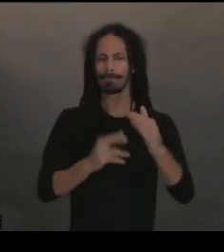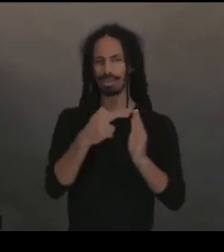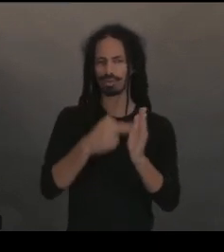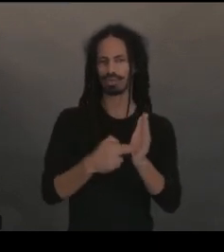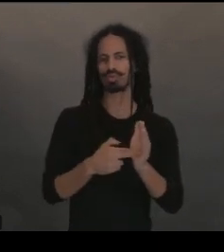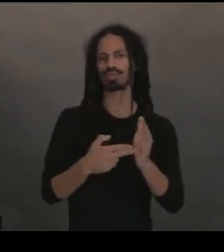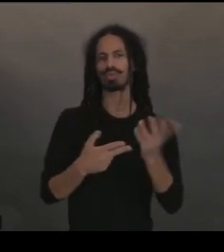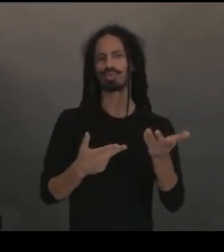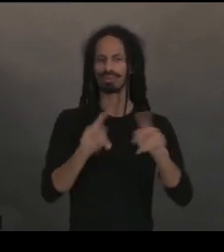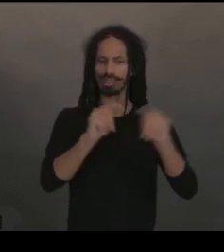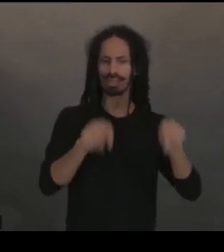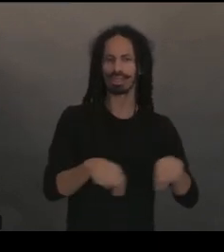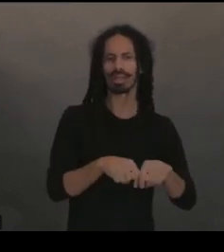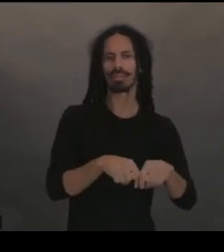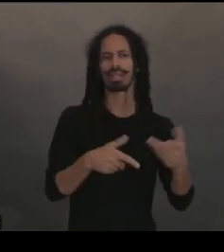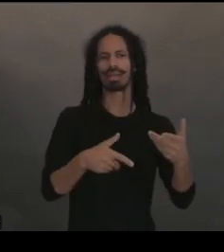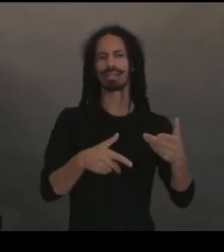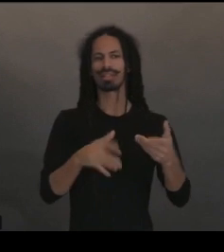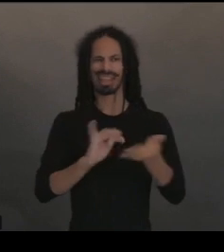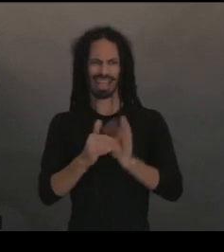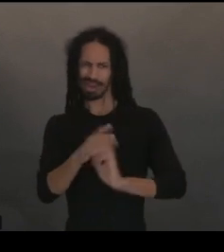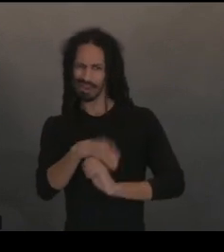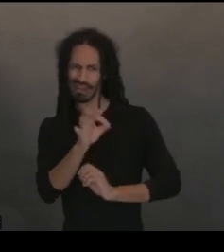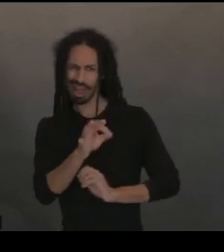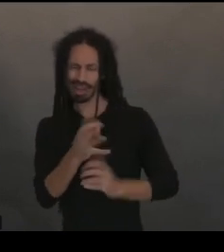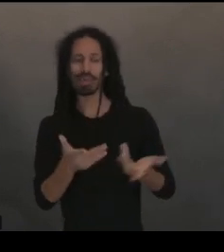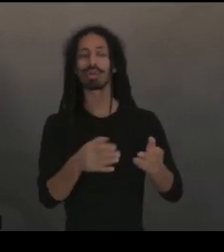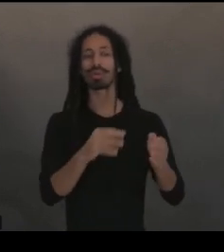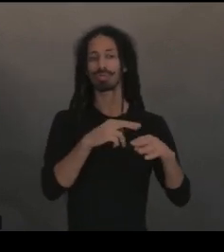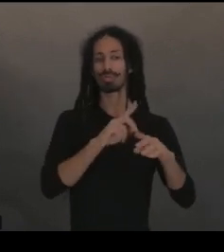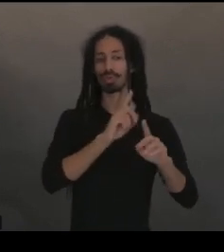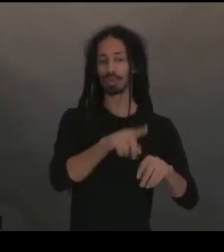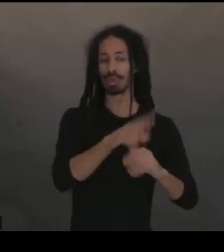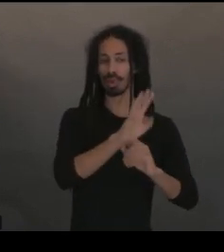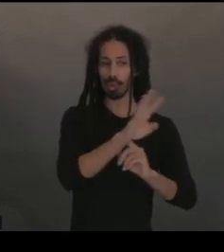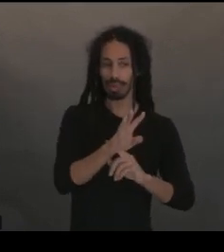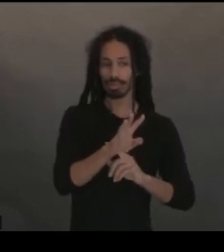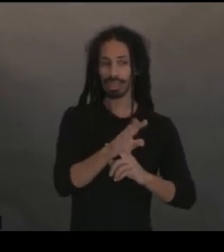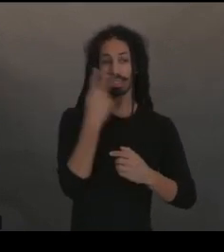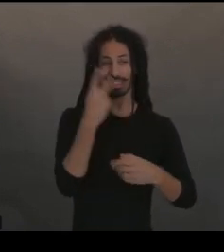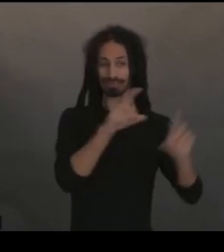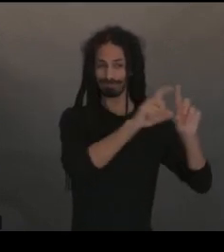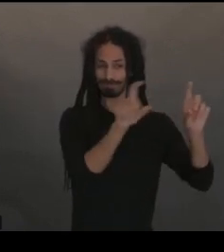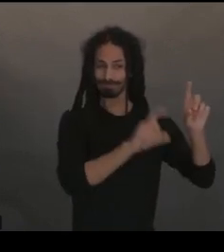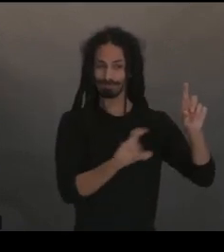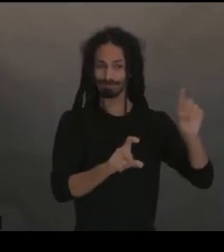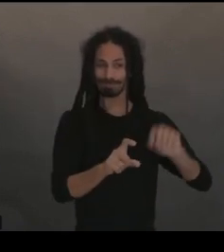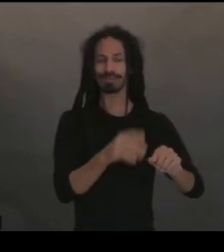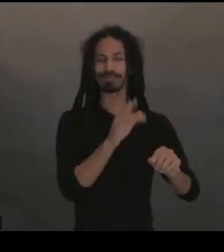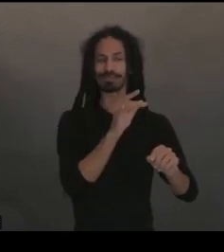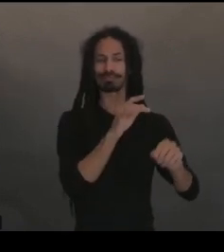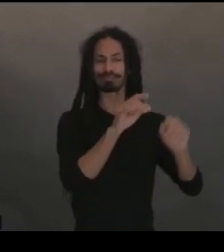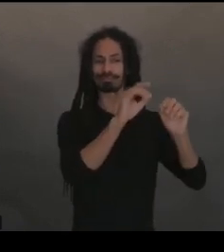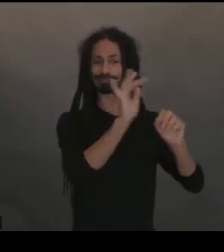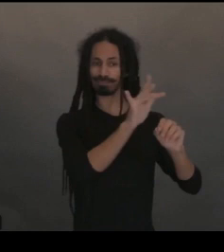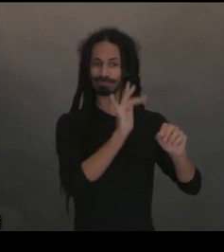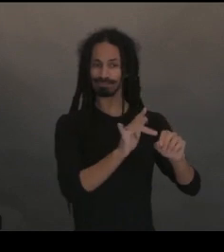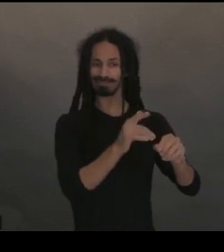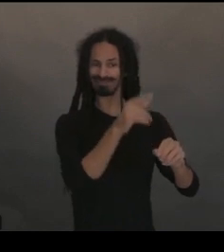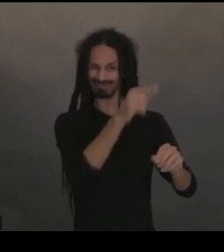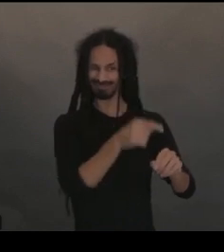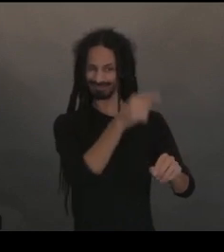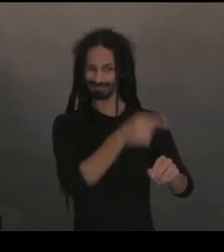go? Well, you could go to the references. Once you go to the web page, you click on Style and Grammar Guidelines and the drop-down menu, and then click